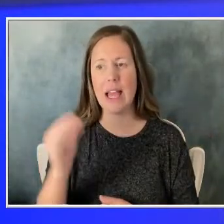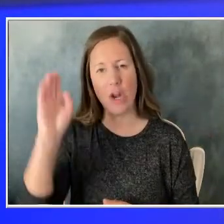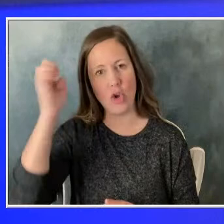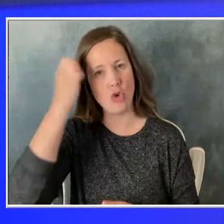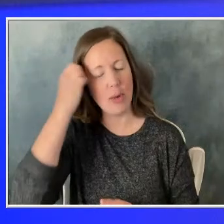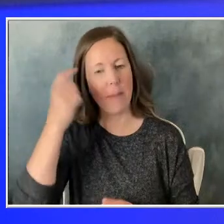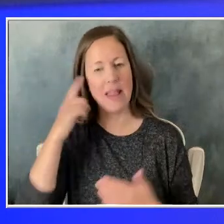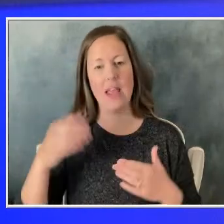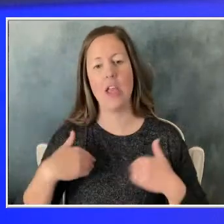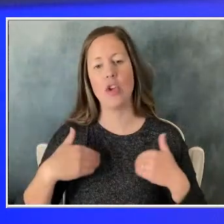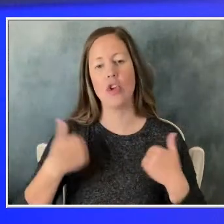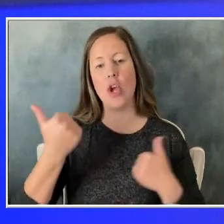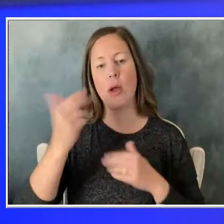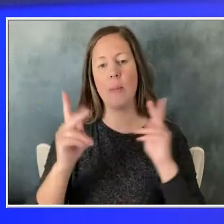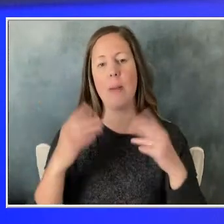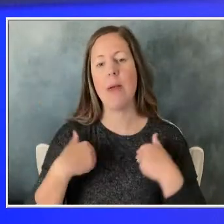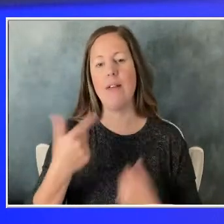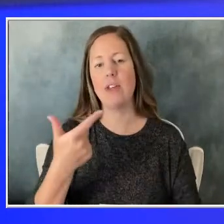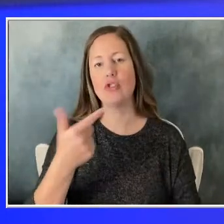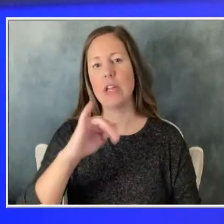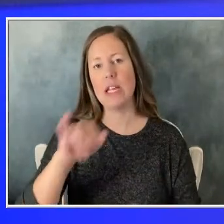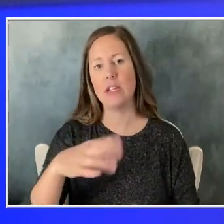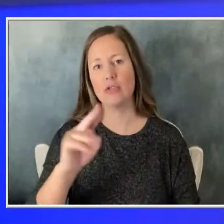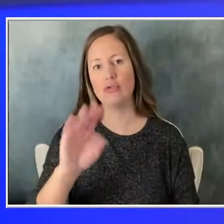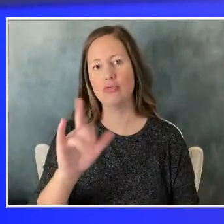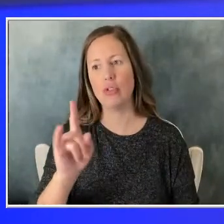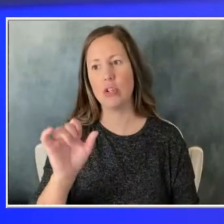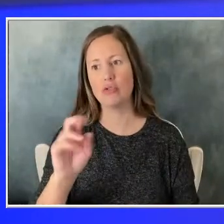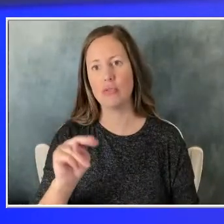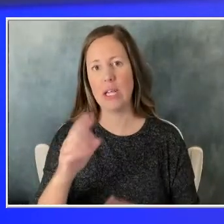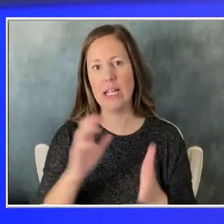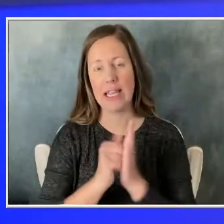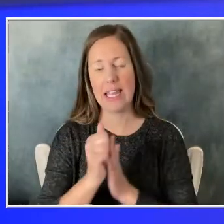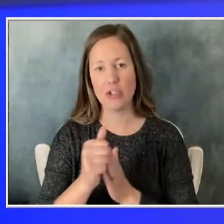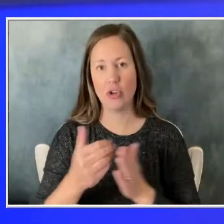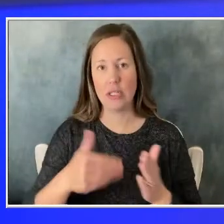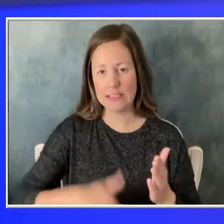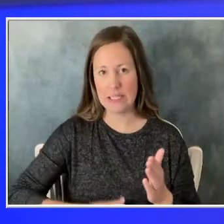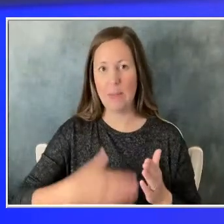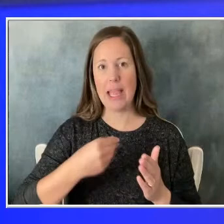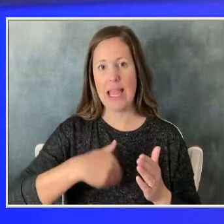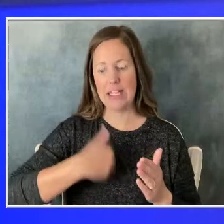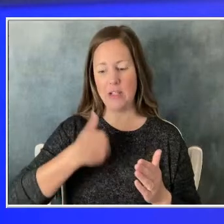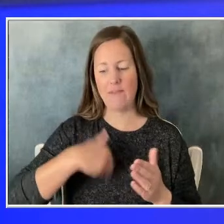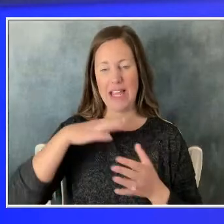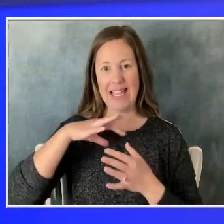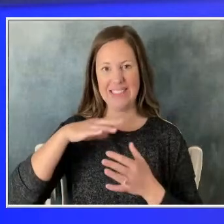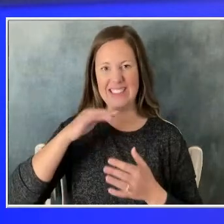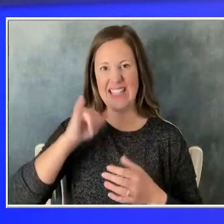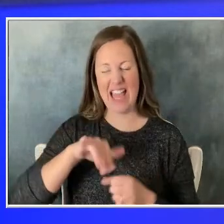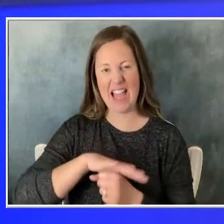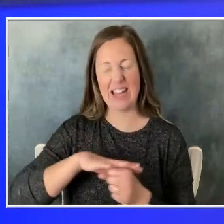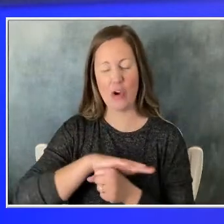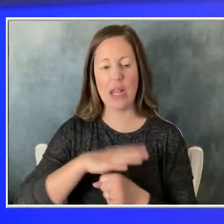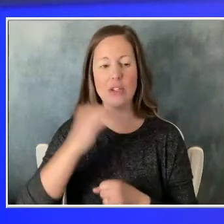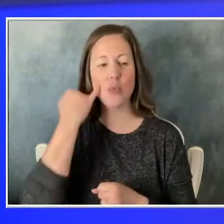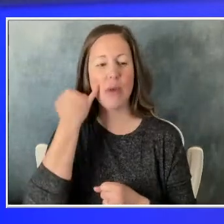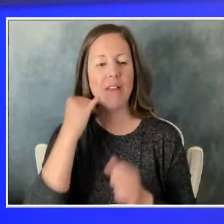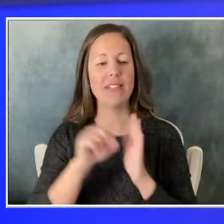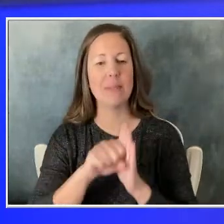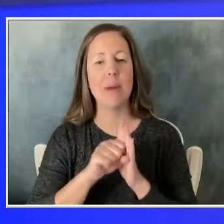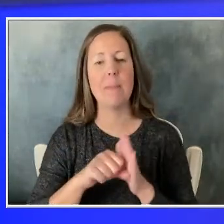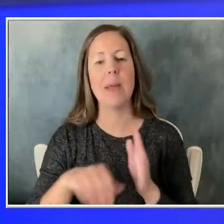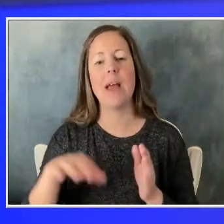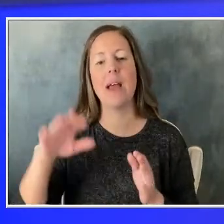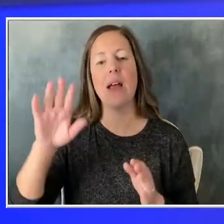junction cancer, which is between stomach and esophageal area. So if the symptoms of PPI or those medication does